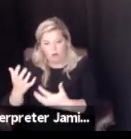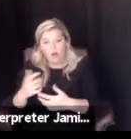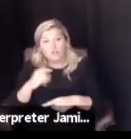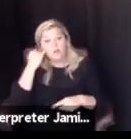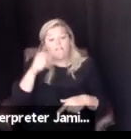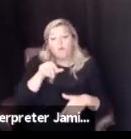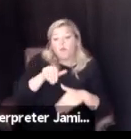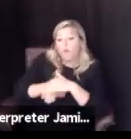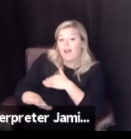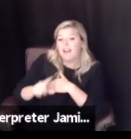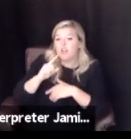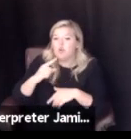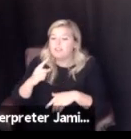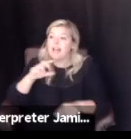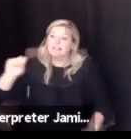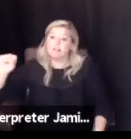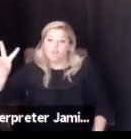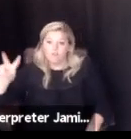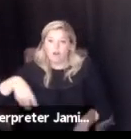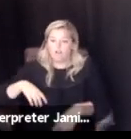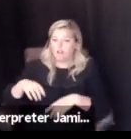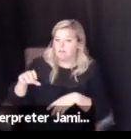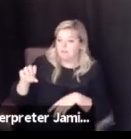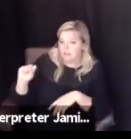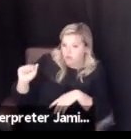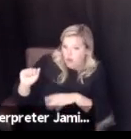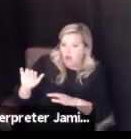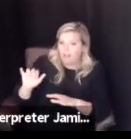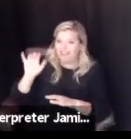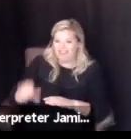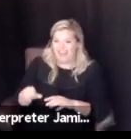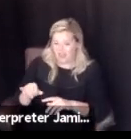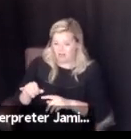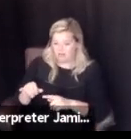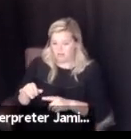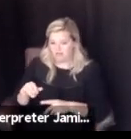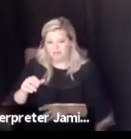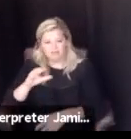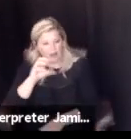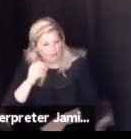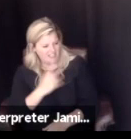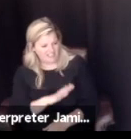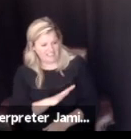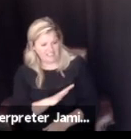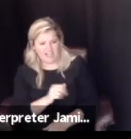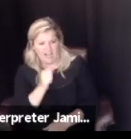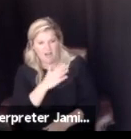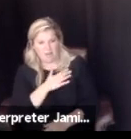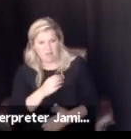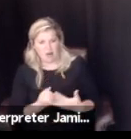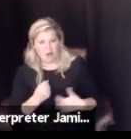it from a sexual assault or a sexual violent perspective, they may not hear you. But if you ask them about